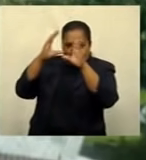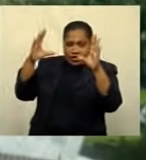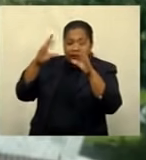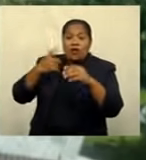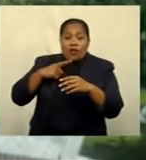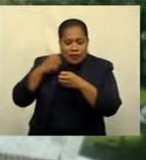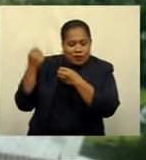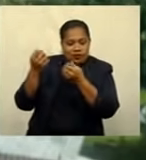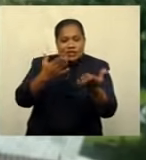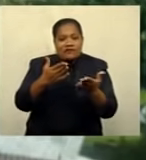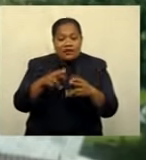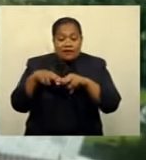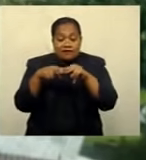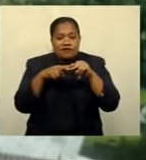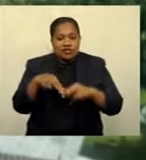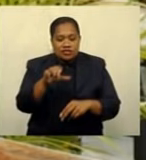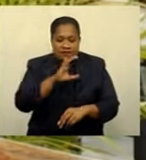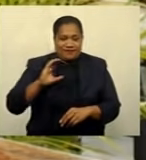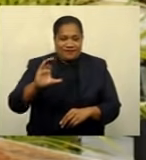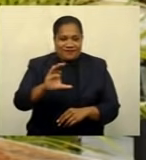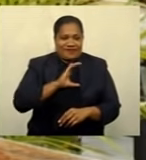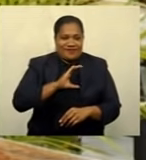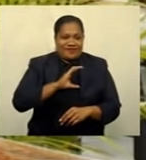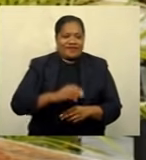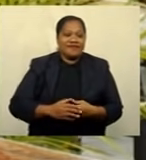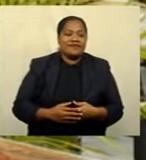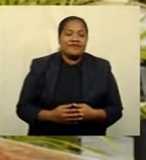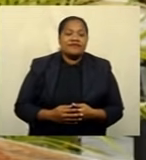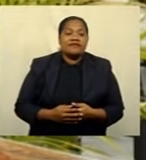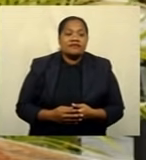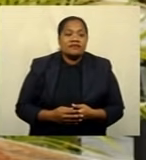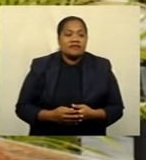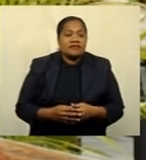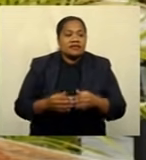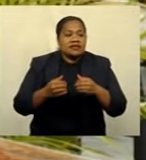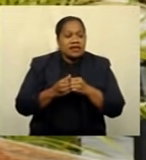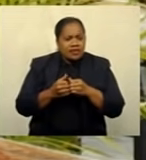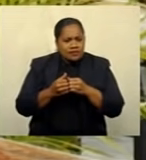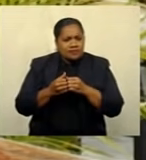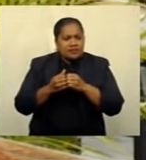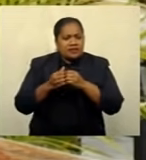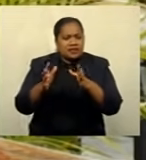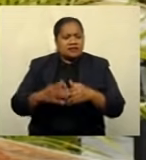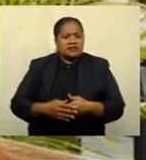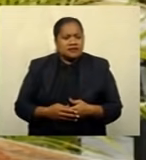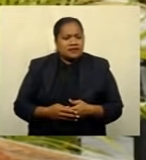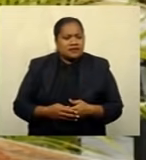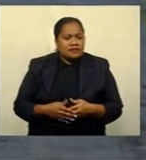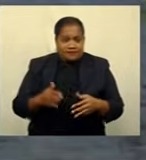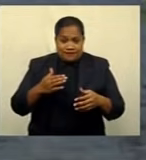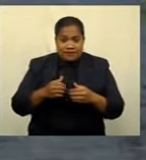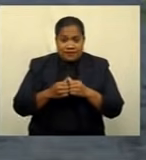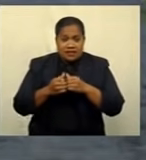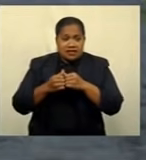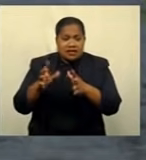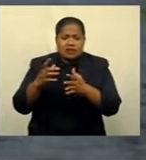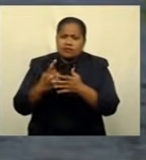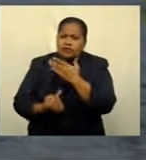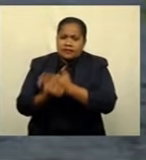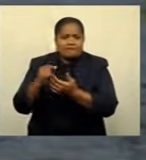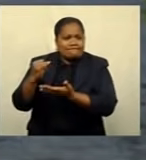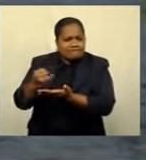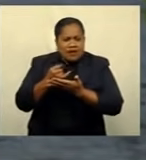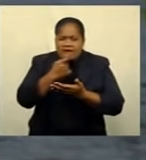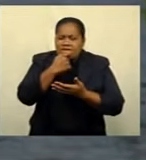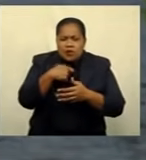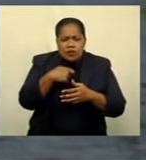citizenship. I started my first restaurant in terraces, golf terraces. So I started investing with a few